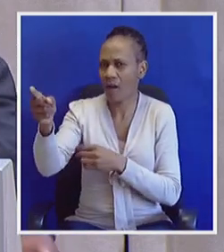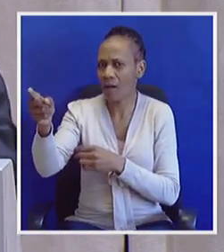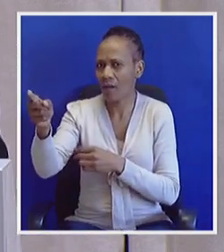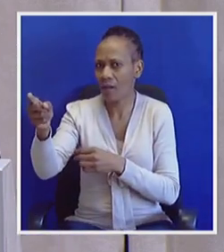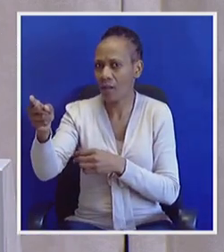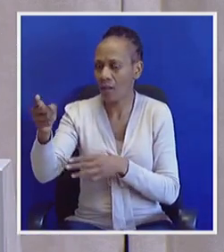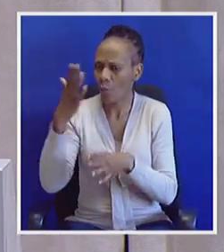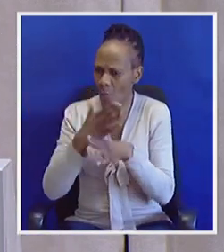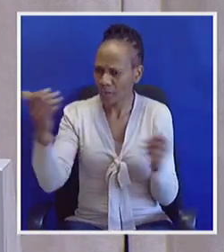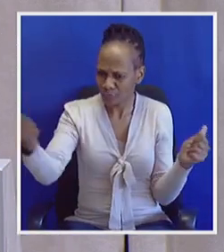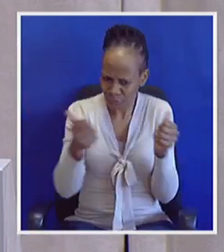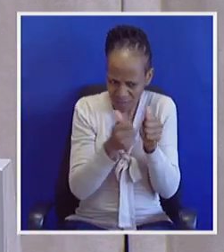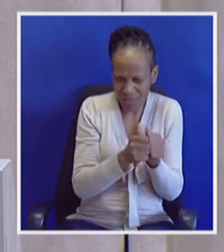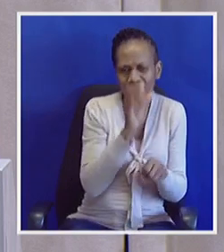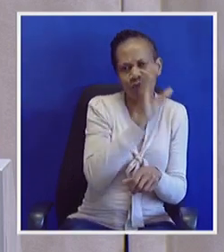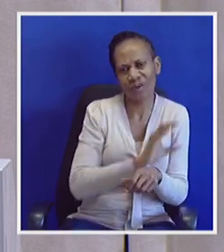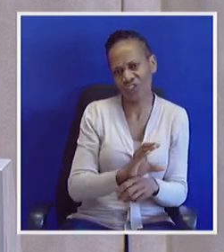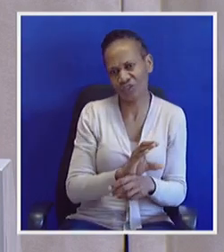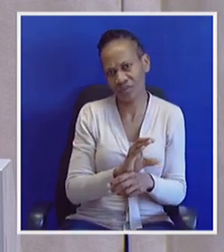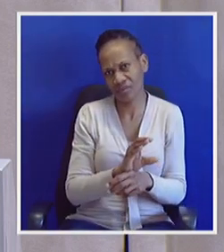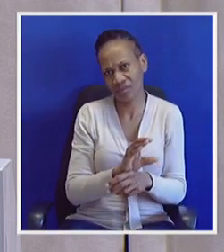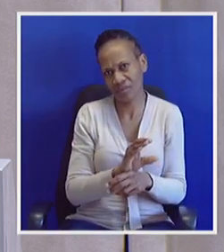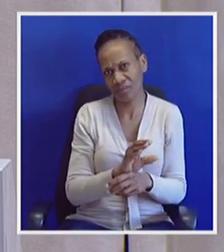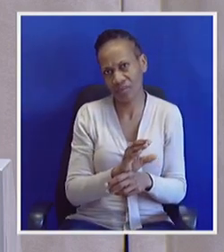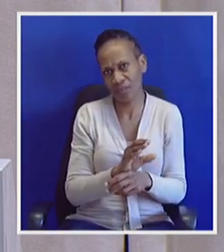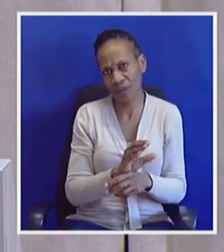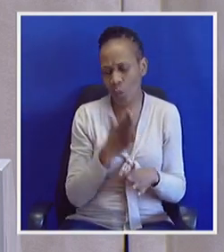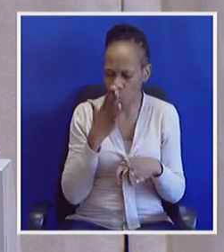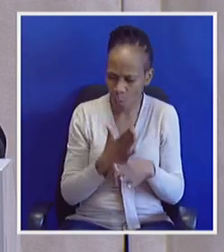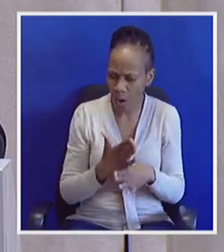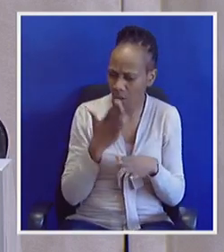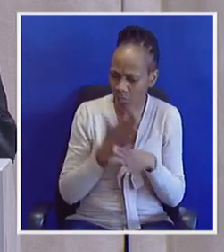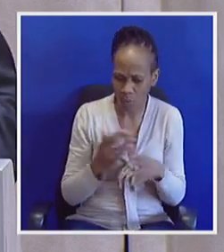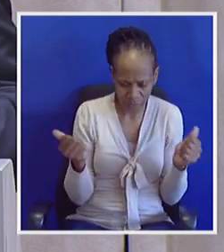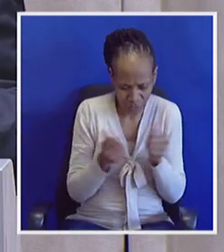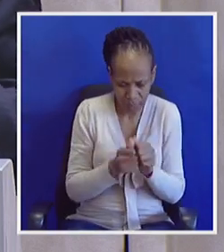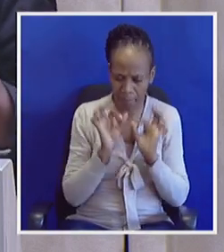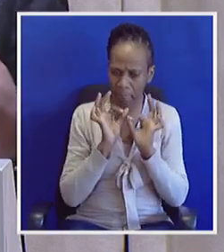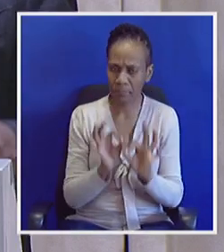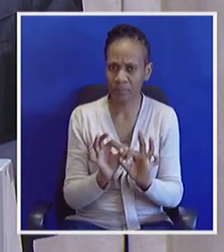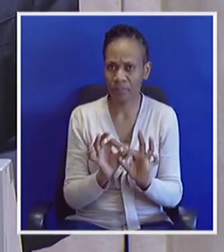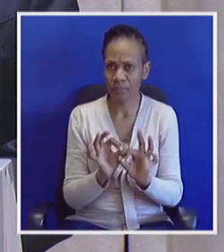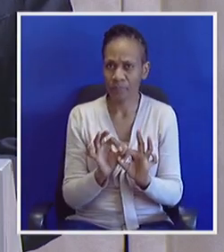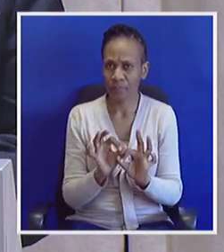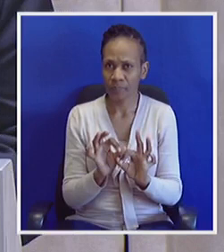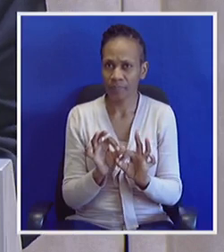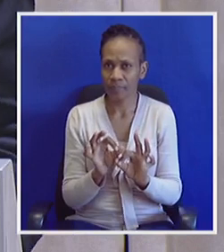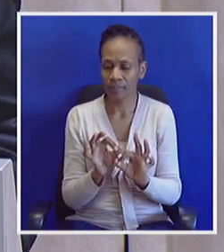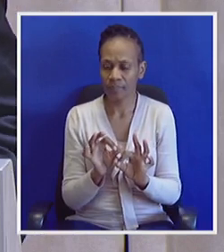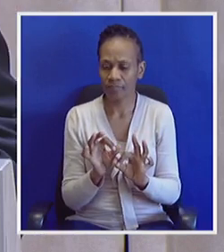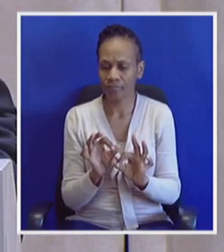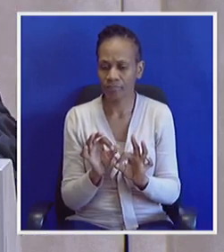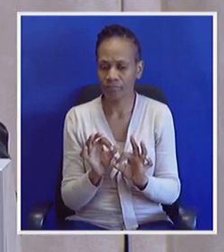adopt our colleges and to work well with our colleges. And we're setting